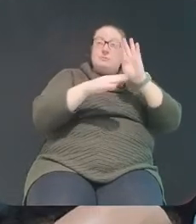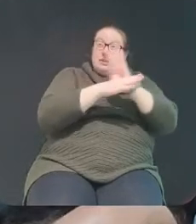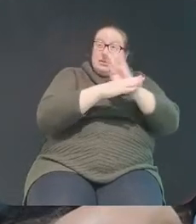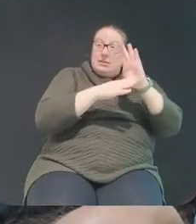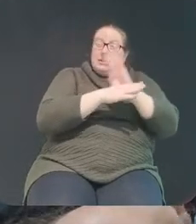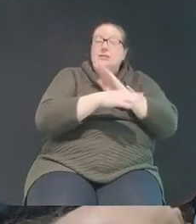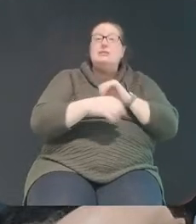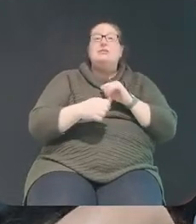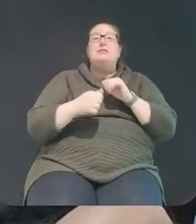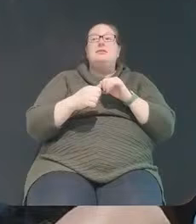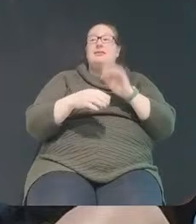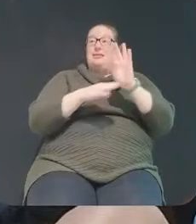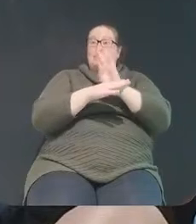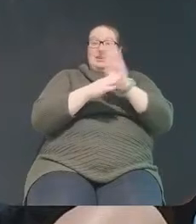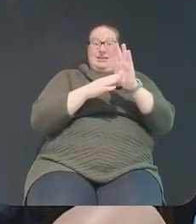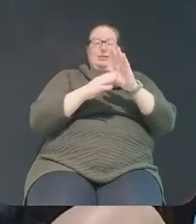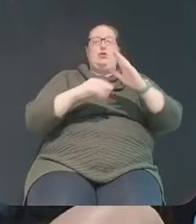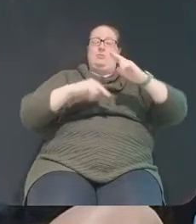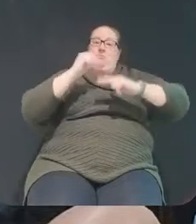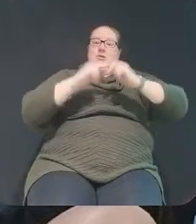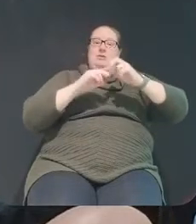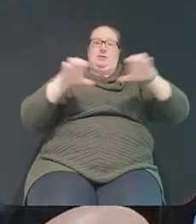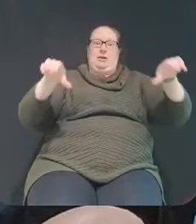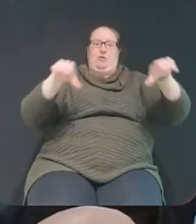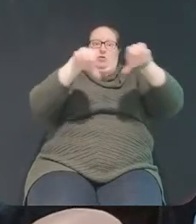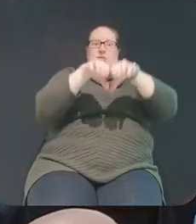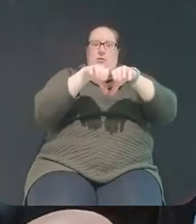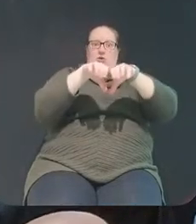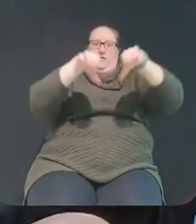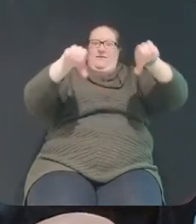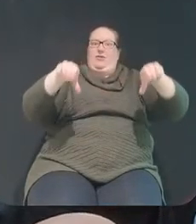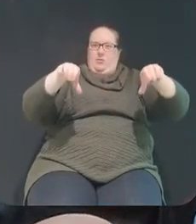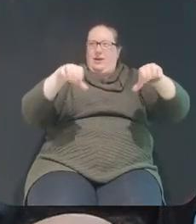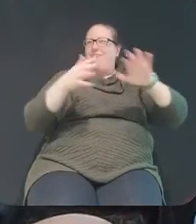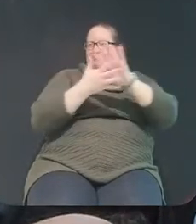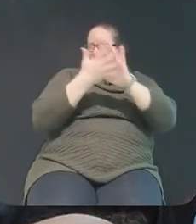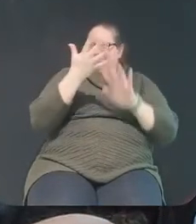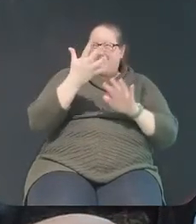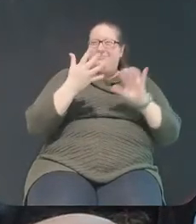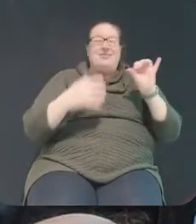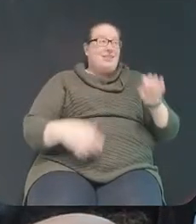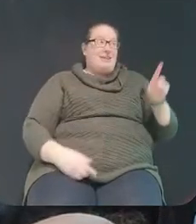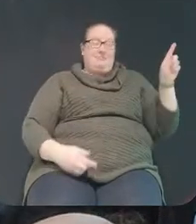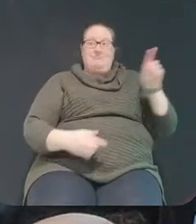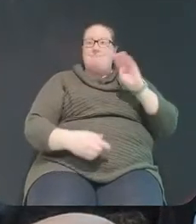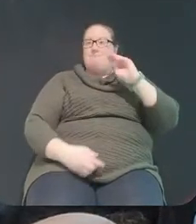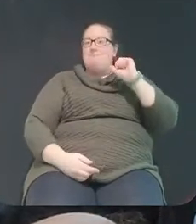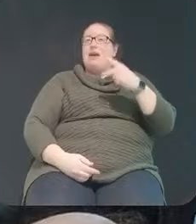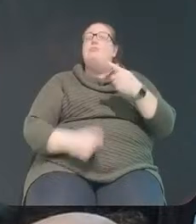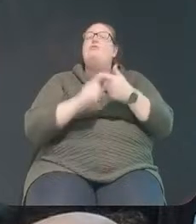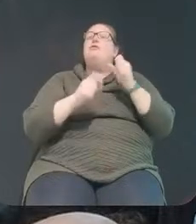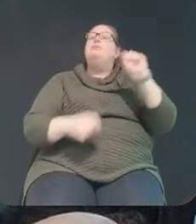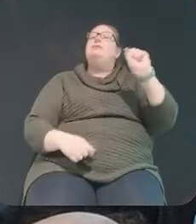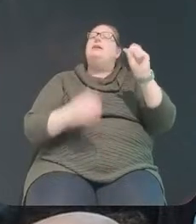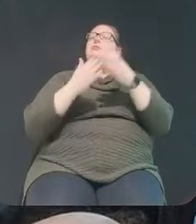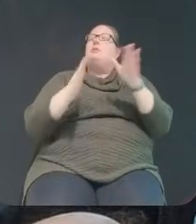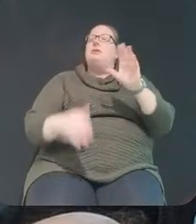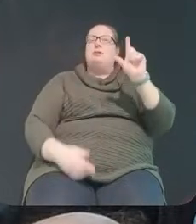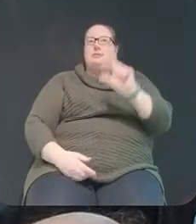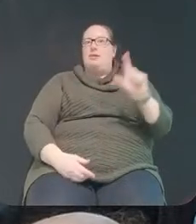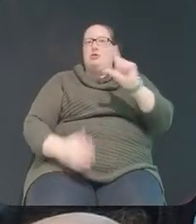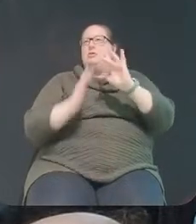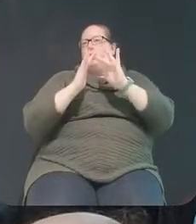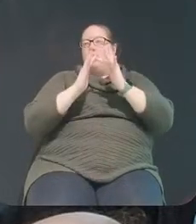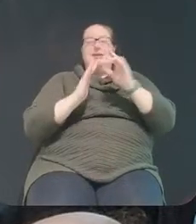buildings, how close the buildings were to each other, and so on. And this particular Sanborn map is from the Seattle Public Library's online